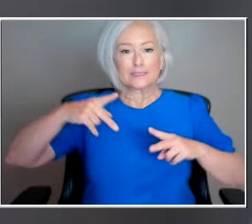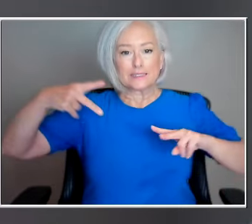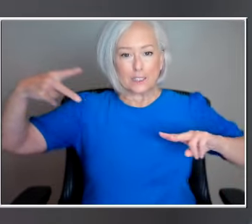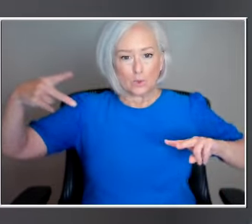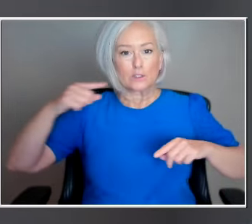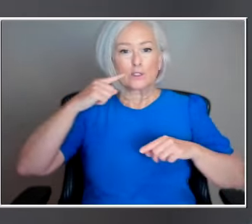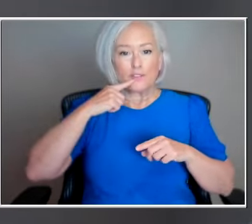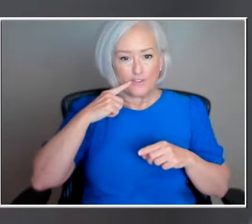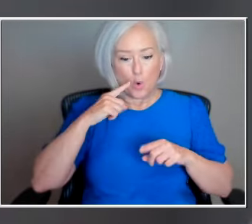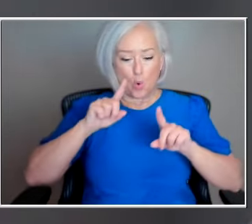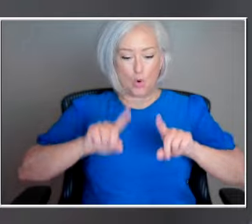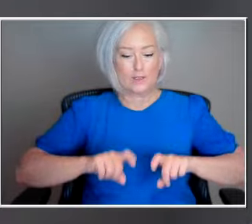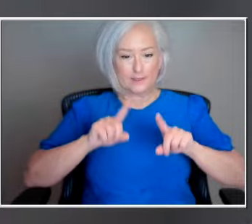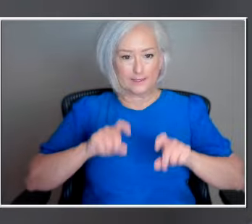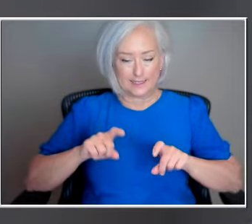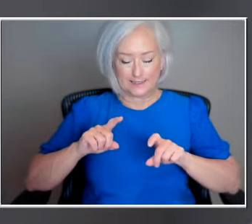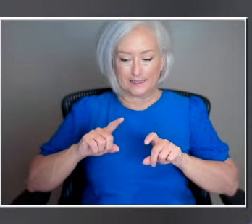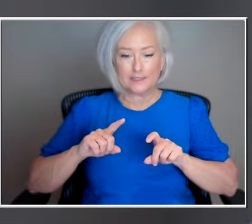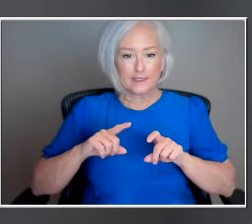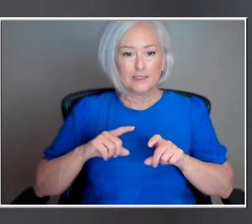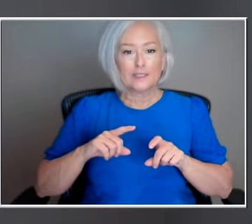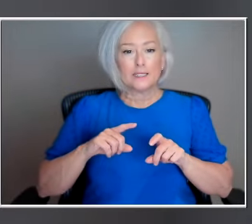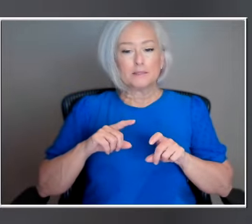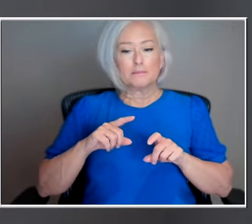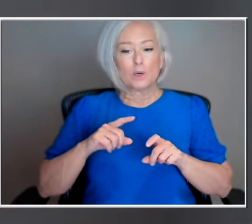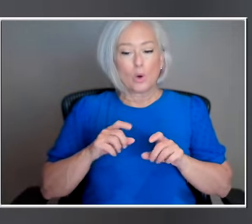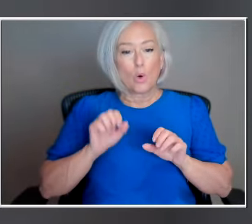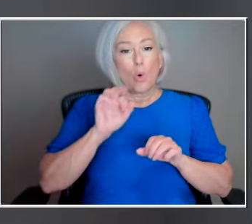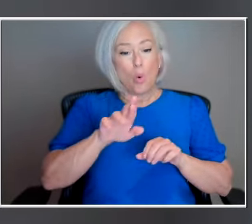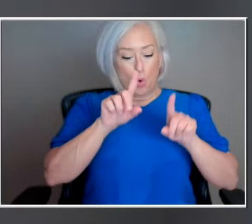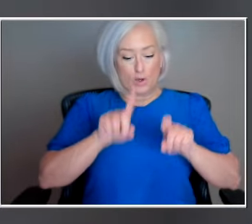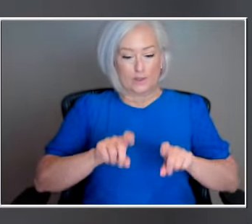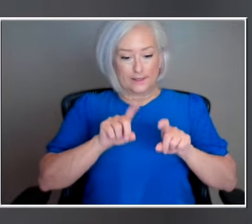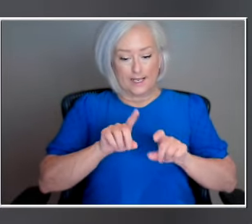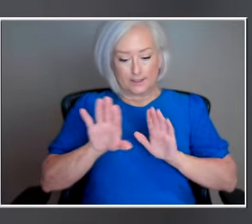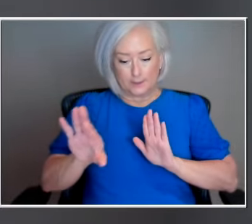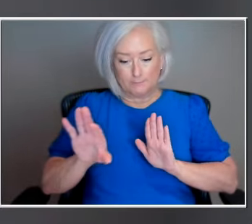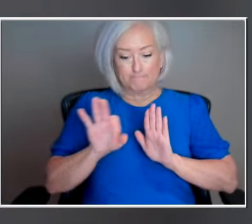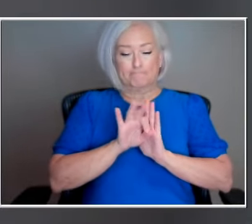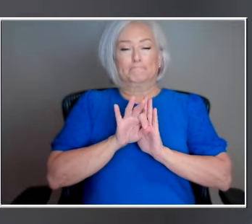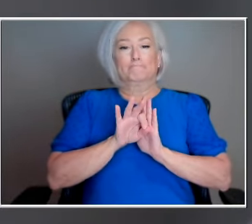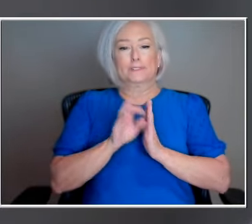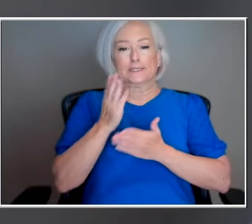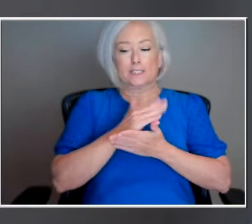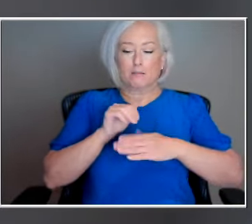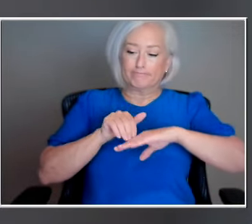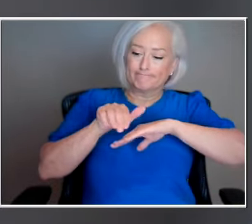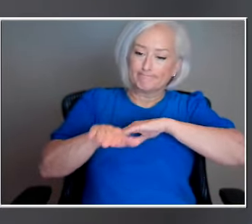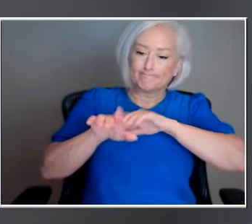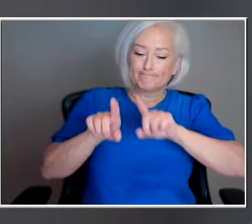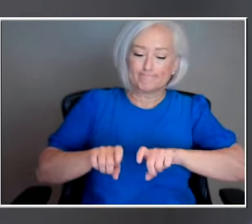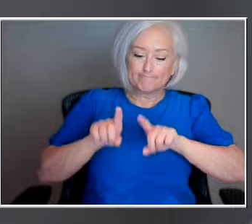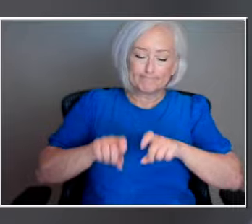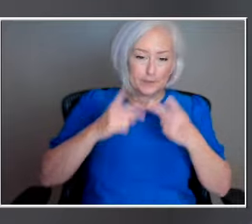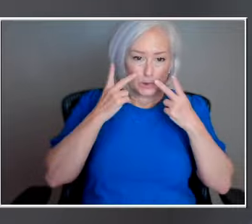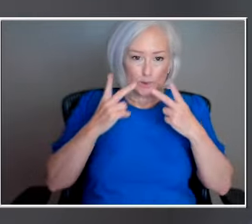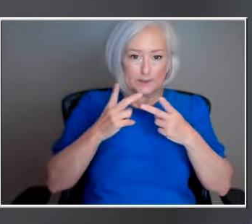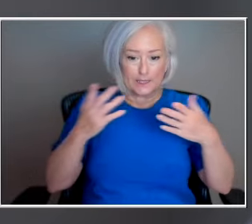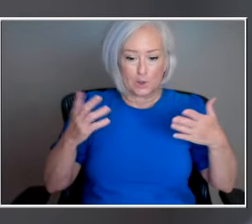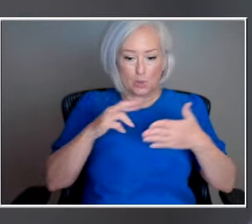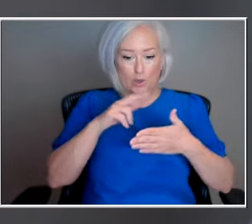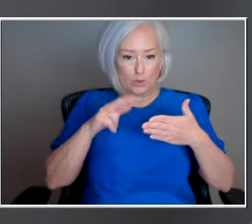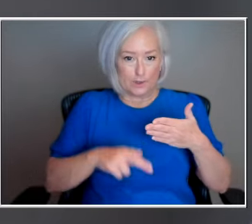of biopsies that helps us identify targets based on which we can personalize cancer treatments in this era